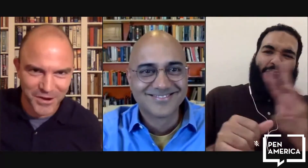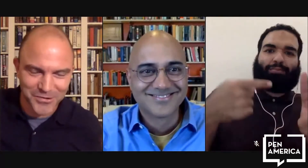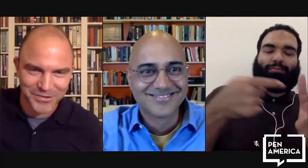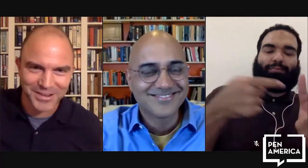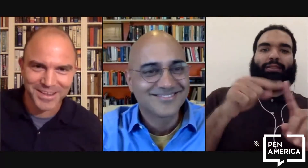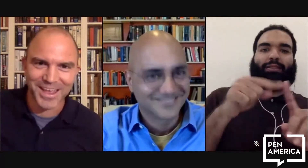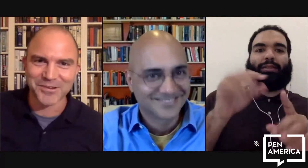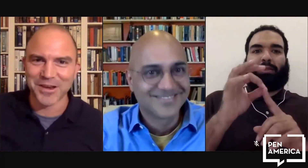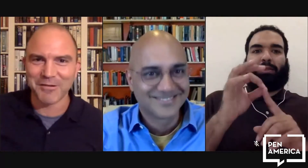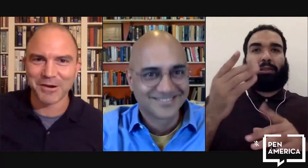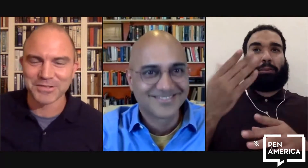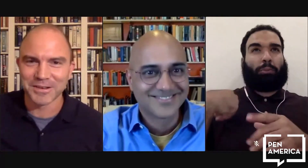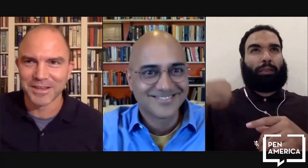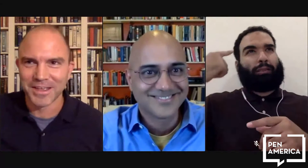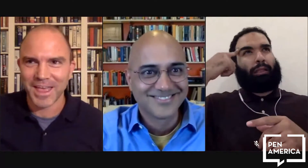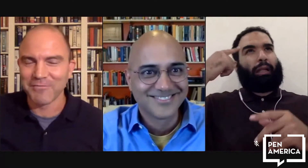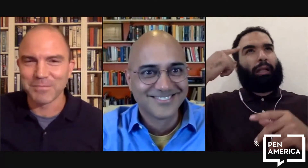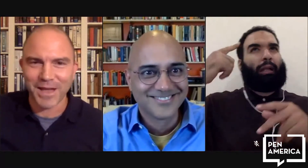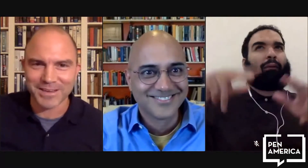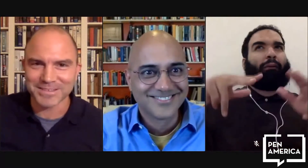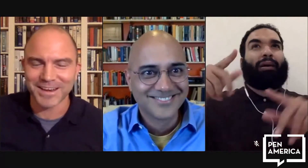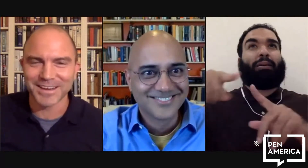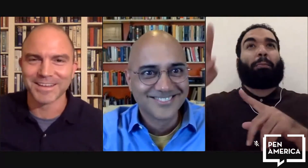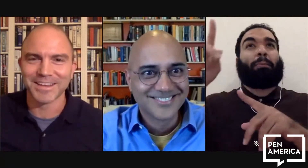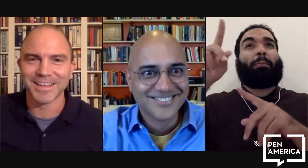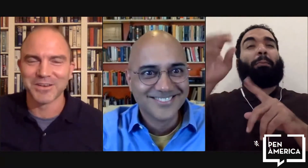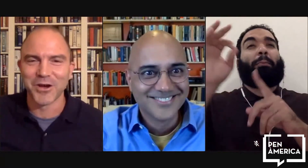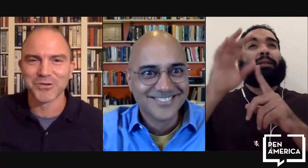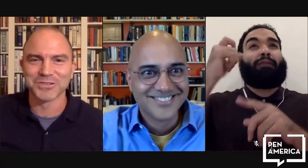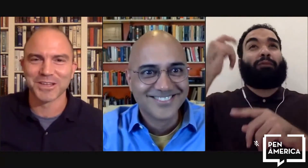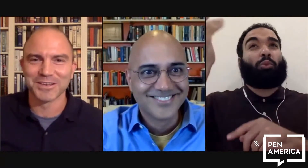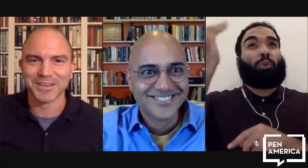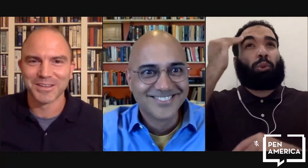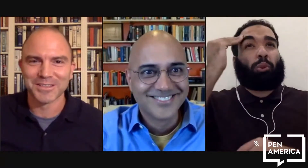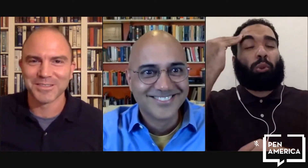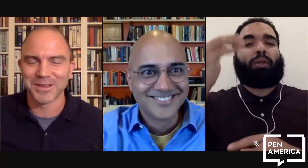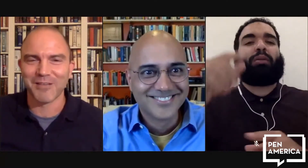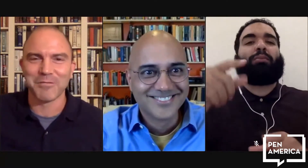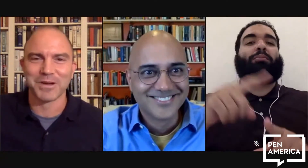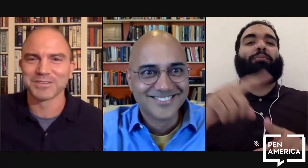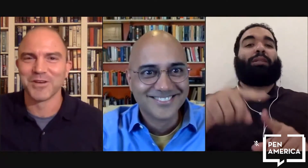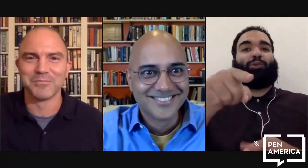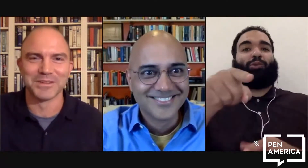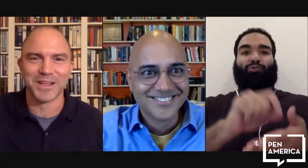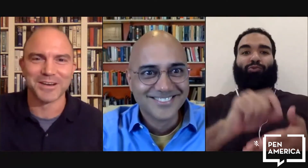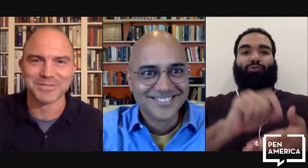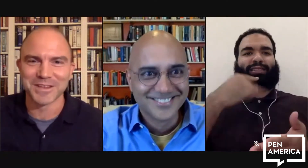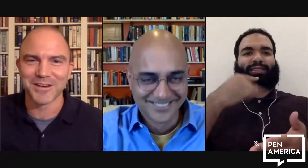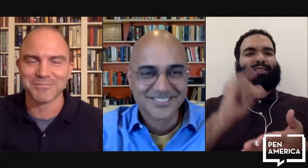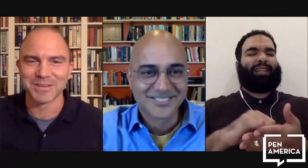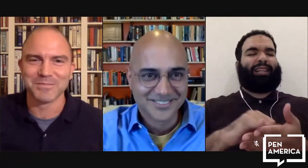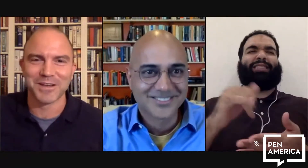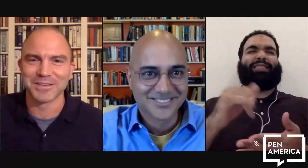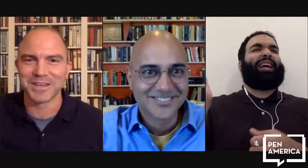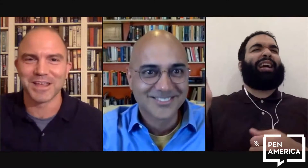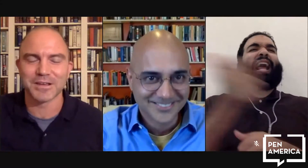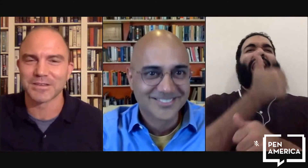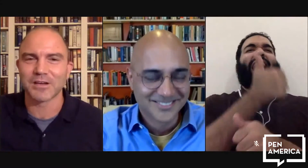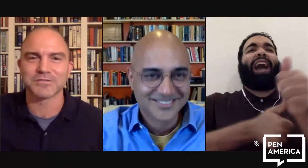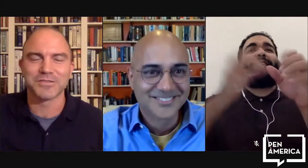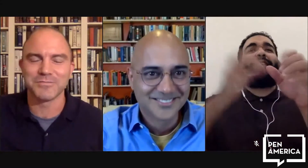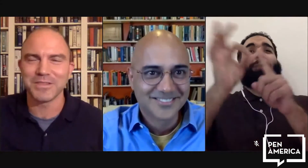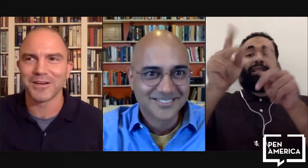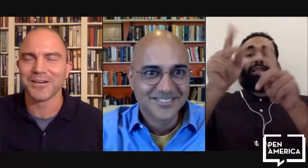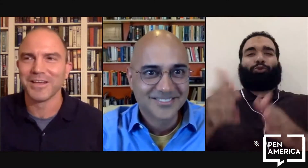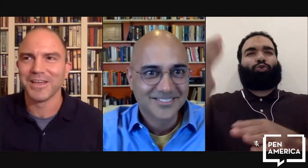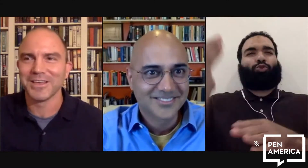have known? And your narrator said every Pakistani knows that the government must have known bin Laden was there and must have been on the take, because else